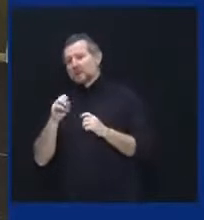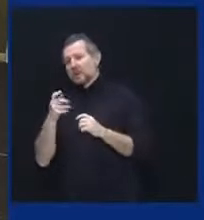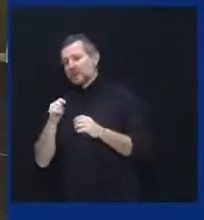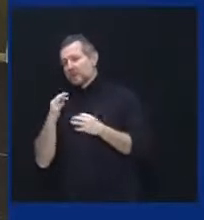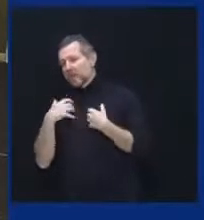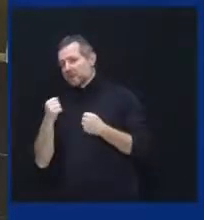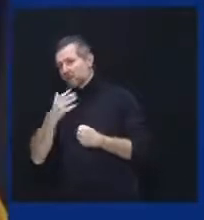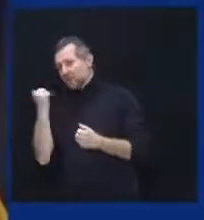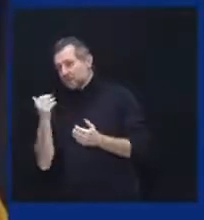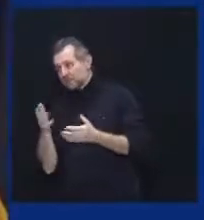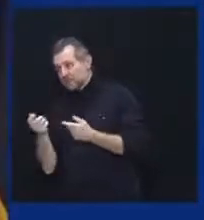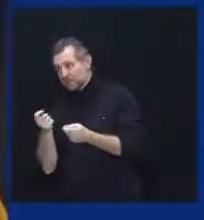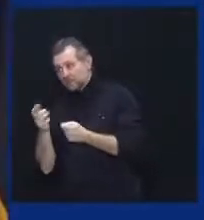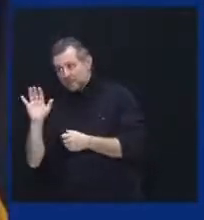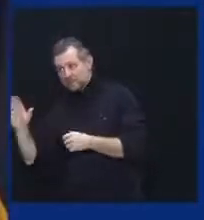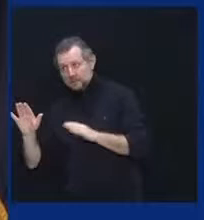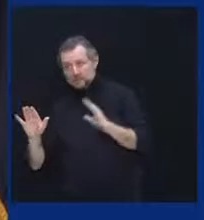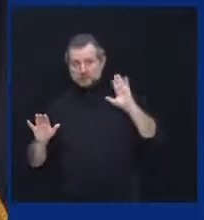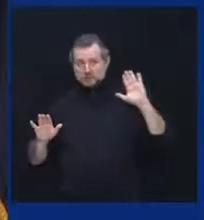differently?